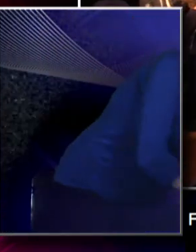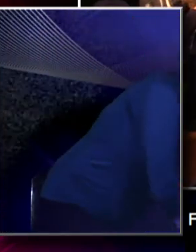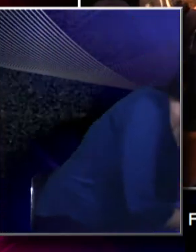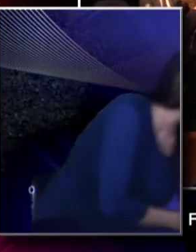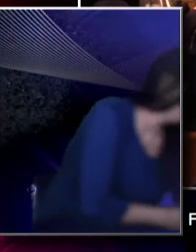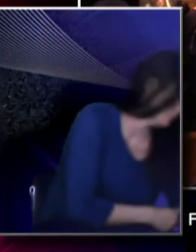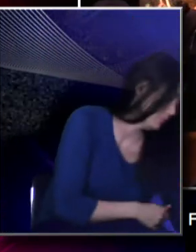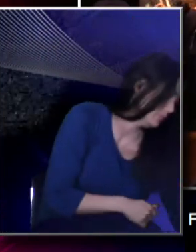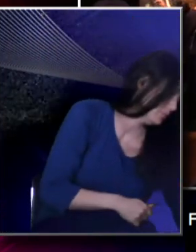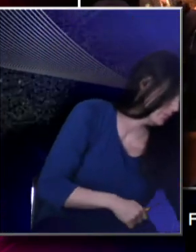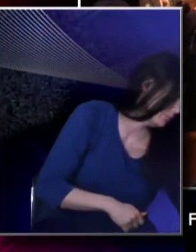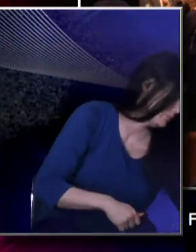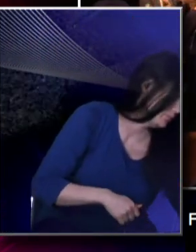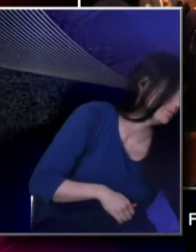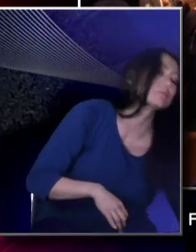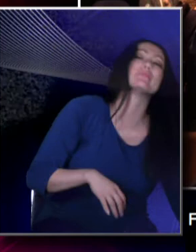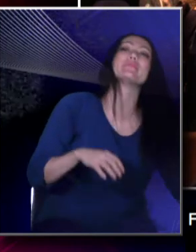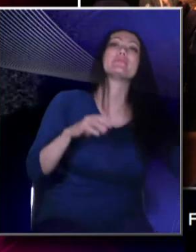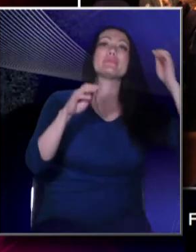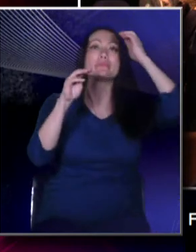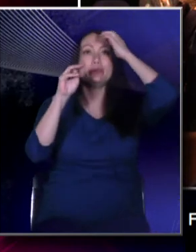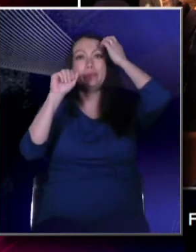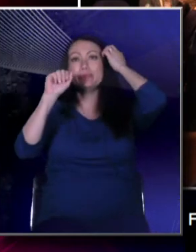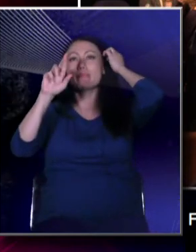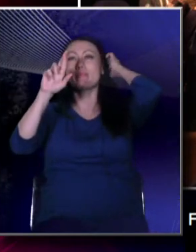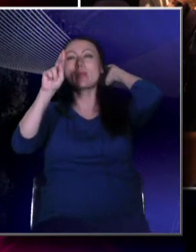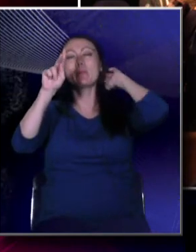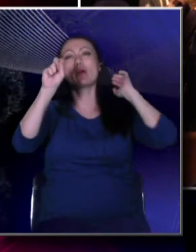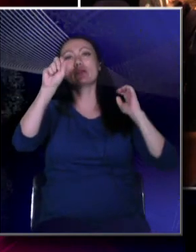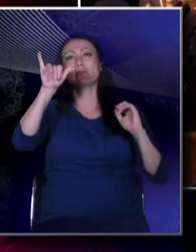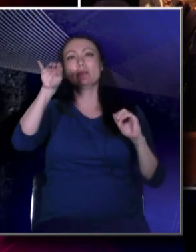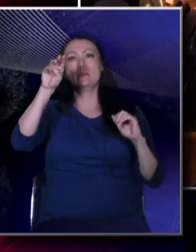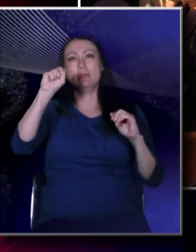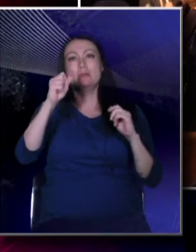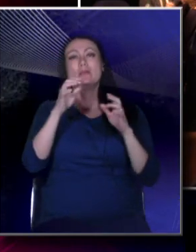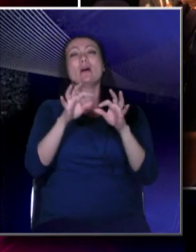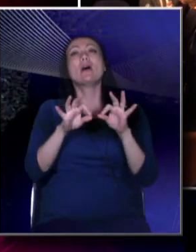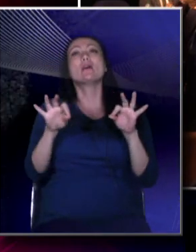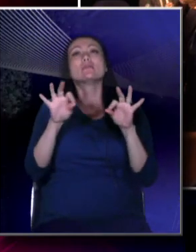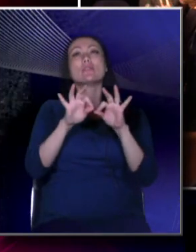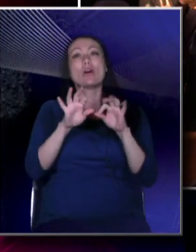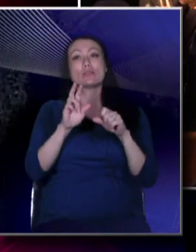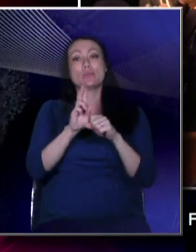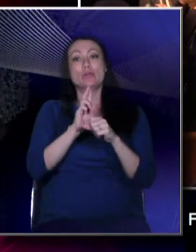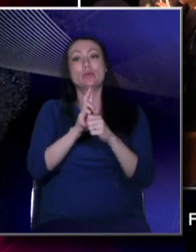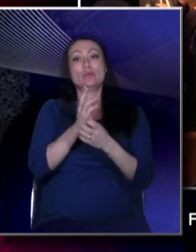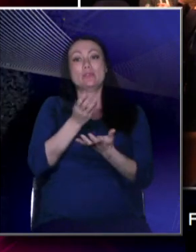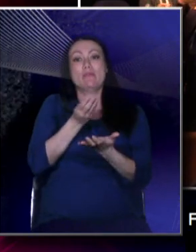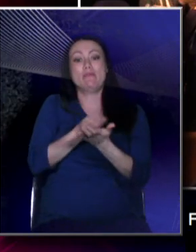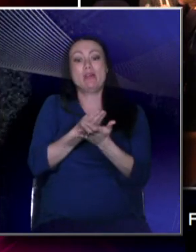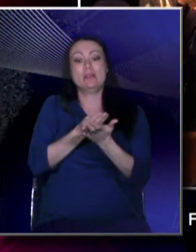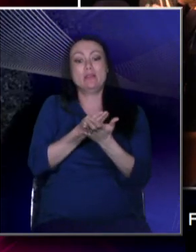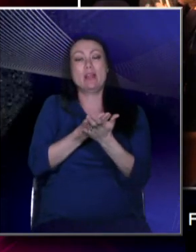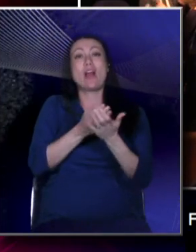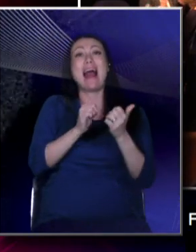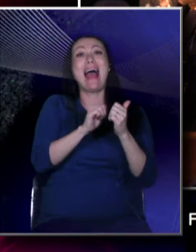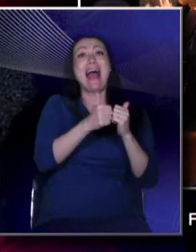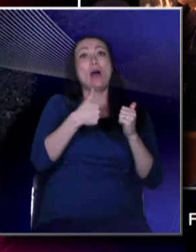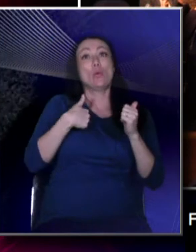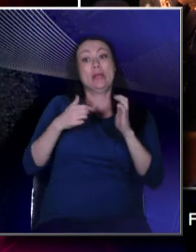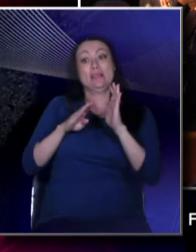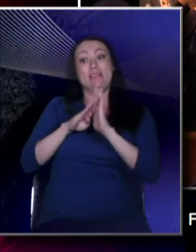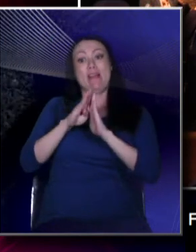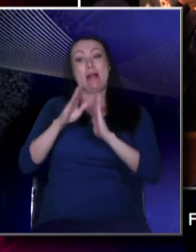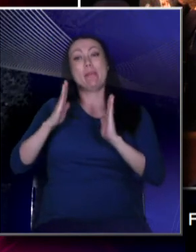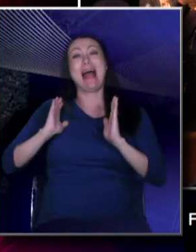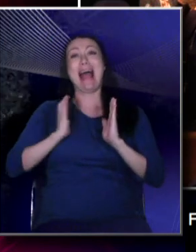Mark's been here. As long as we use the funding as the way we develop our terminology, we'll justify